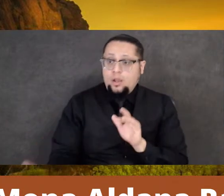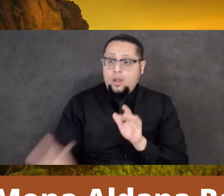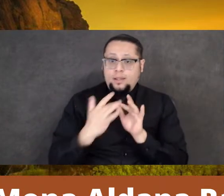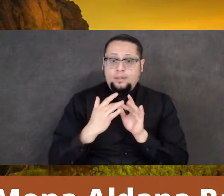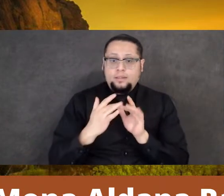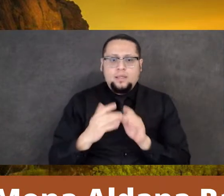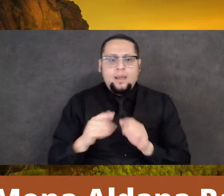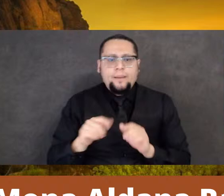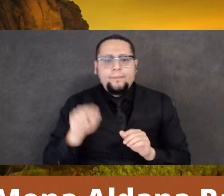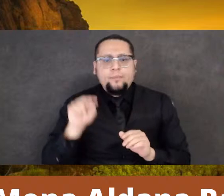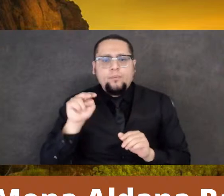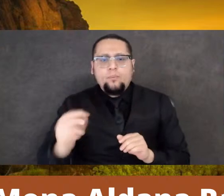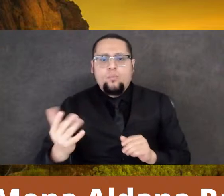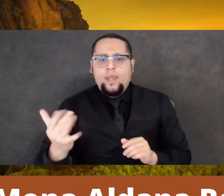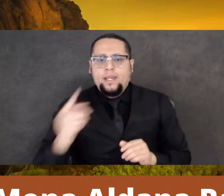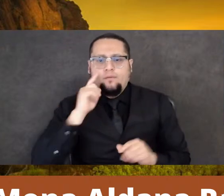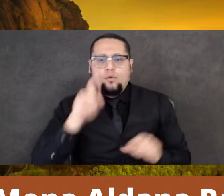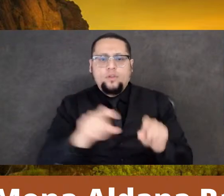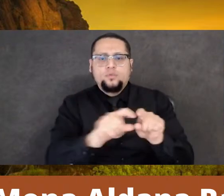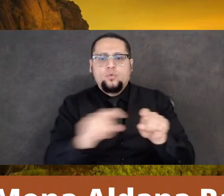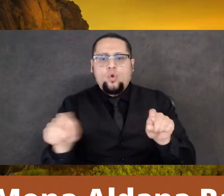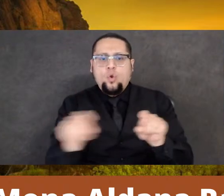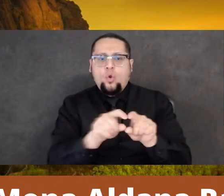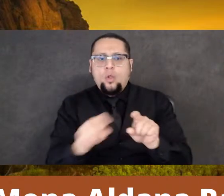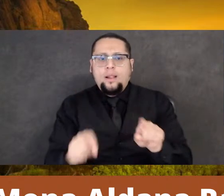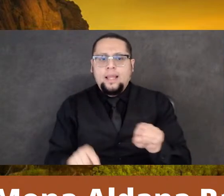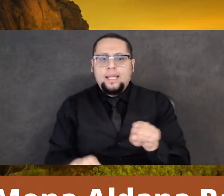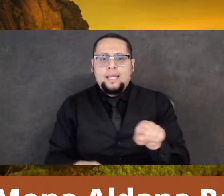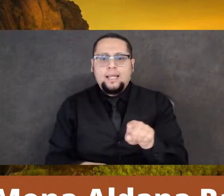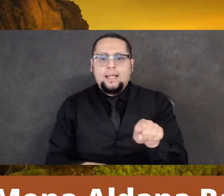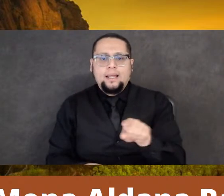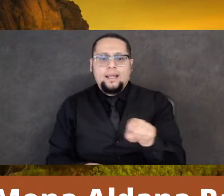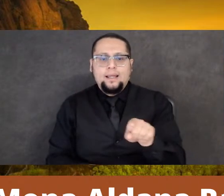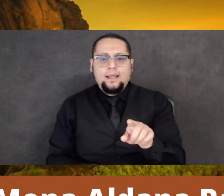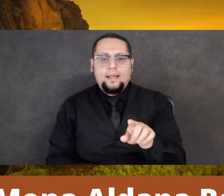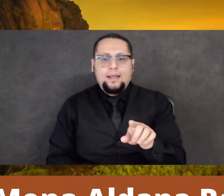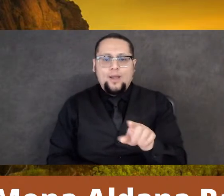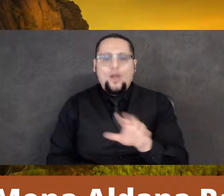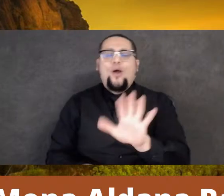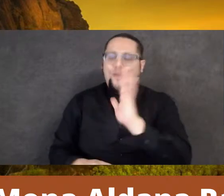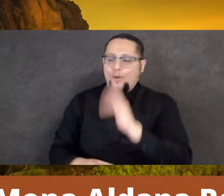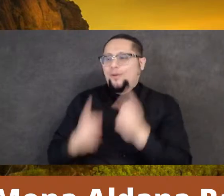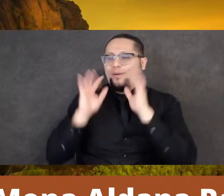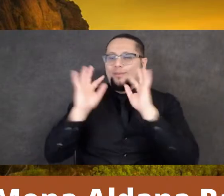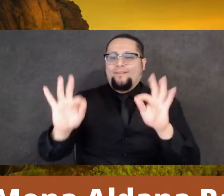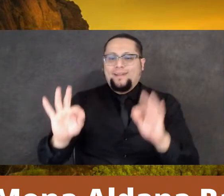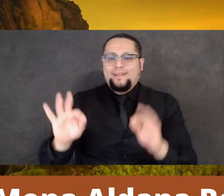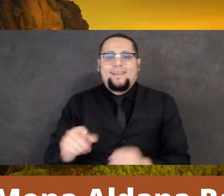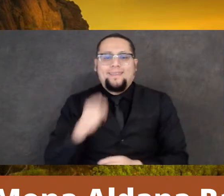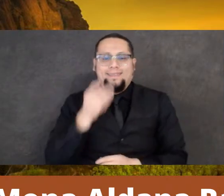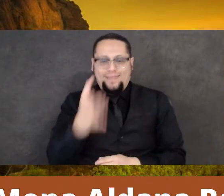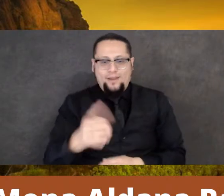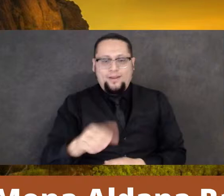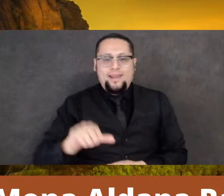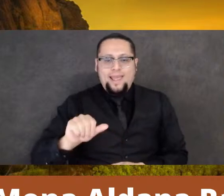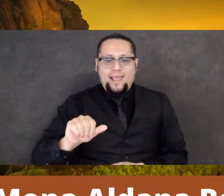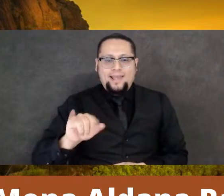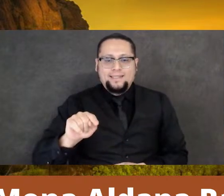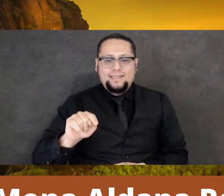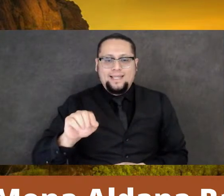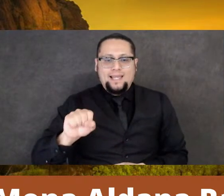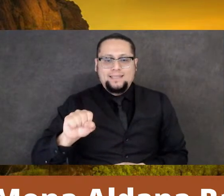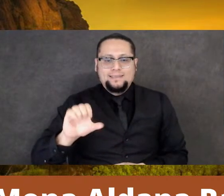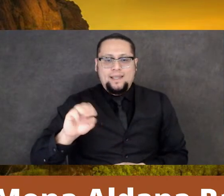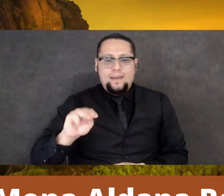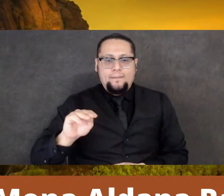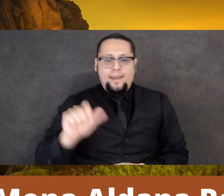for the scroll, the email, sorry, the behind the scenes folks. Here we go. Visit us at AIT-SCM